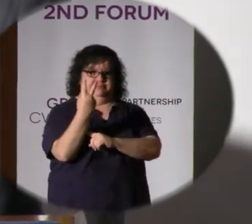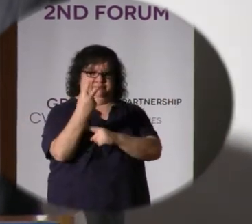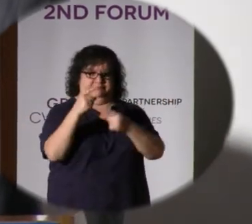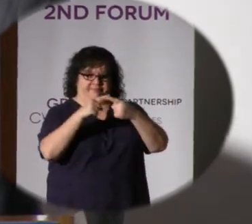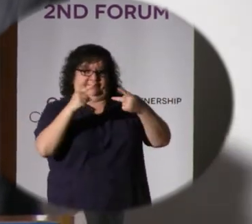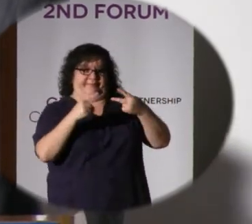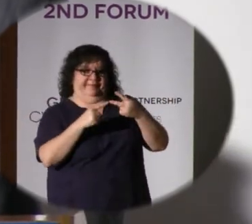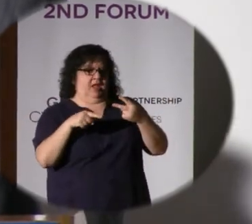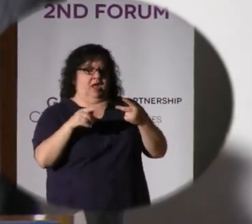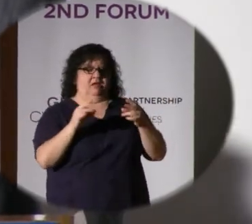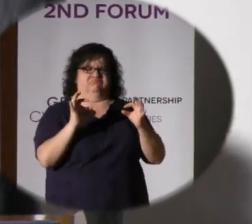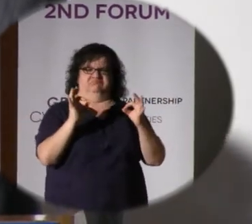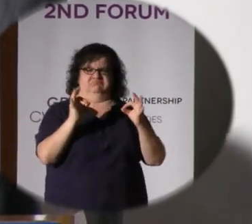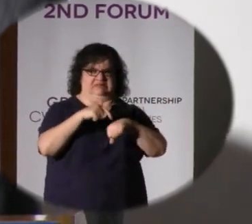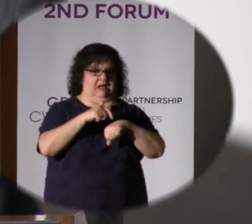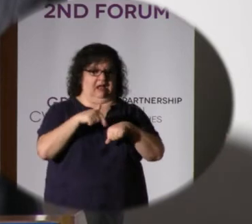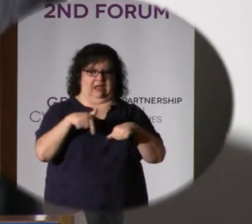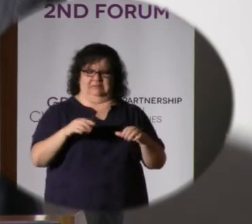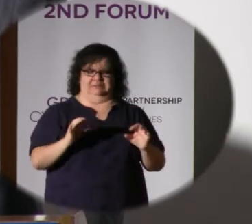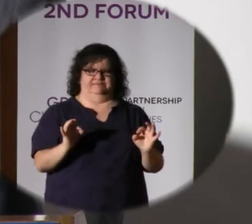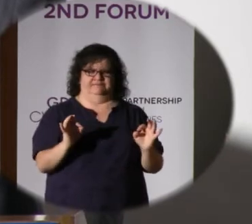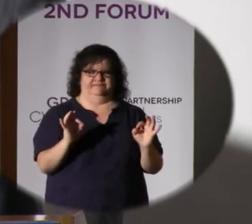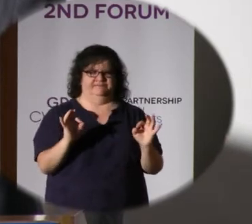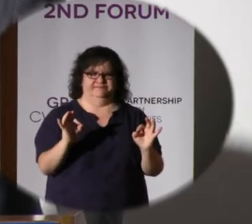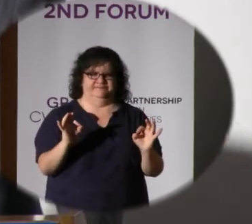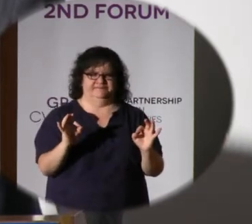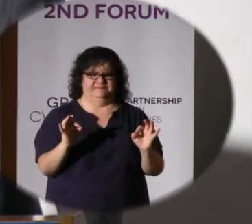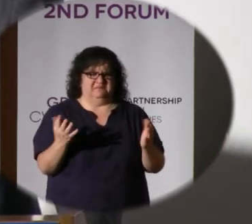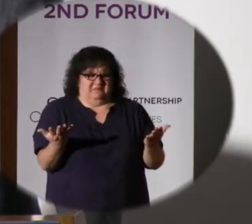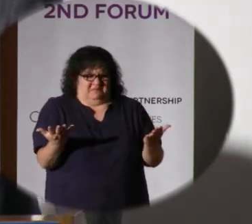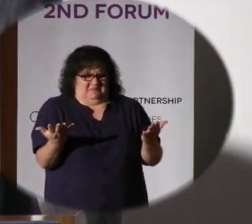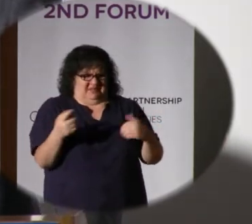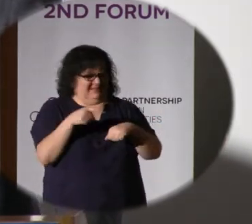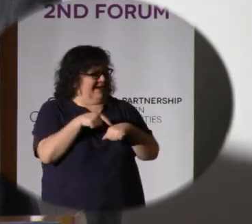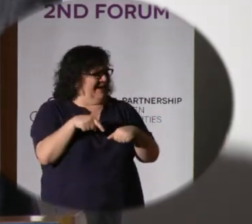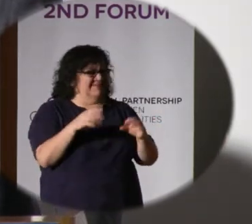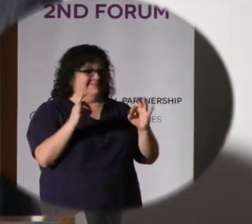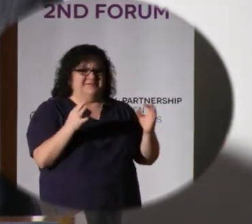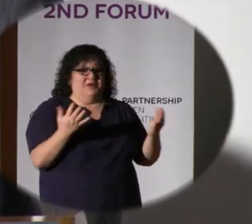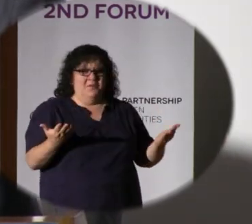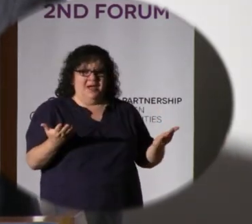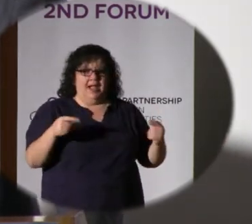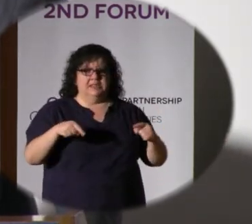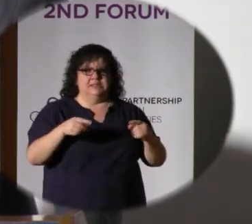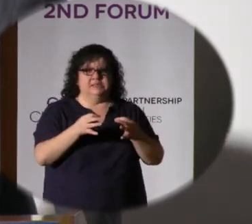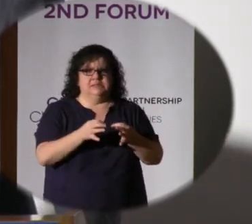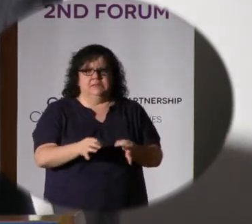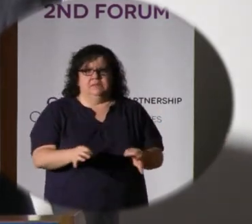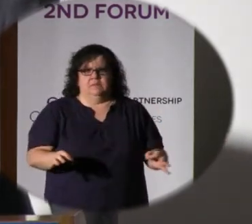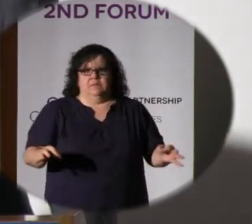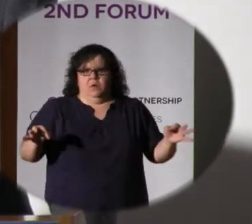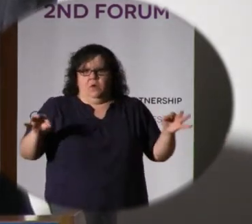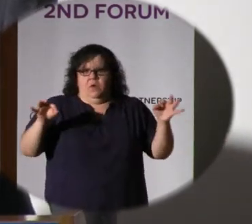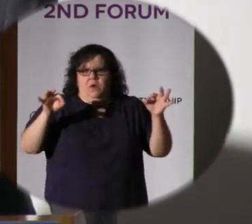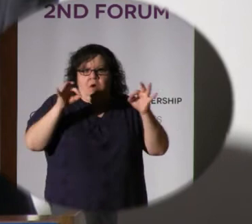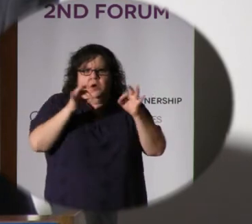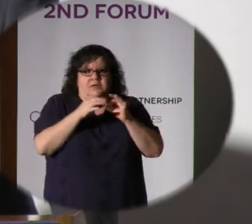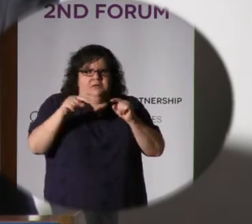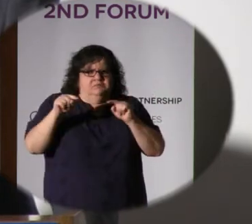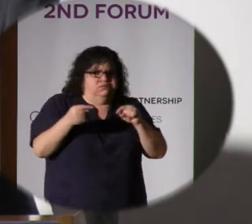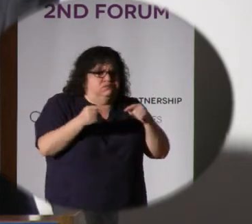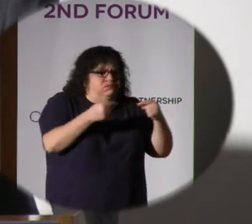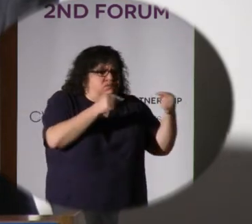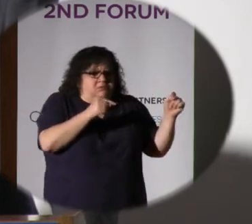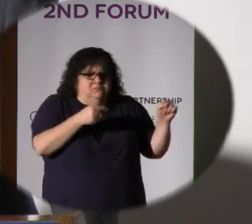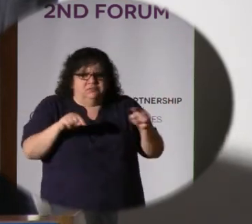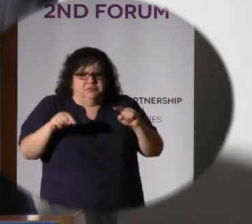of important processes currently underway where the collective voice and action of this unique partnership is